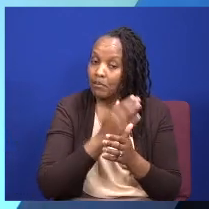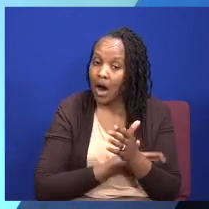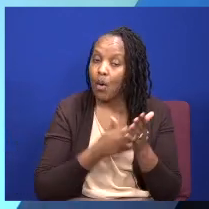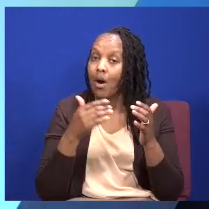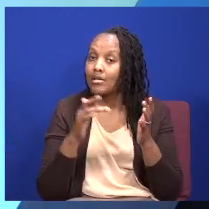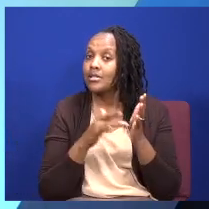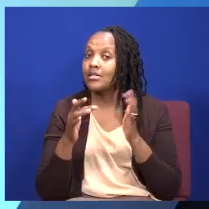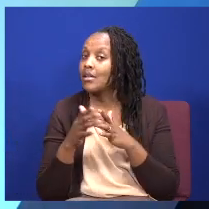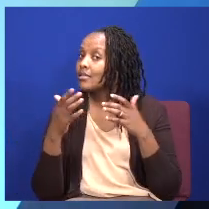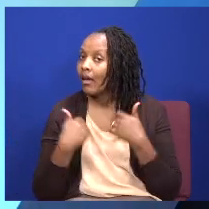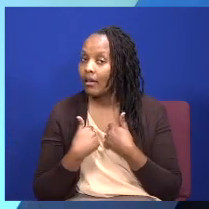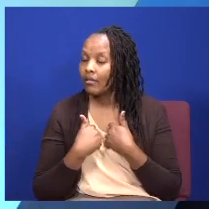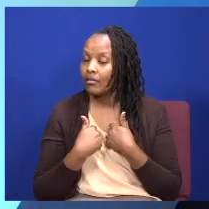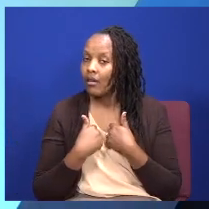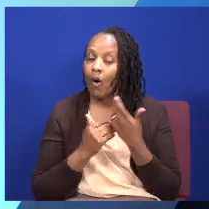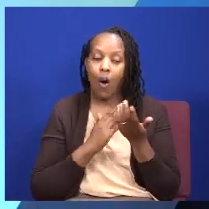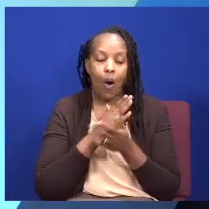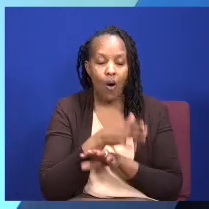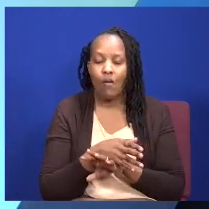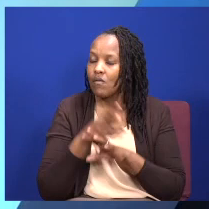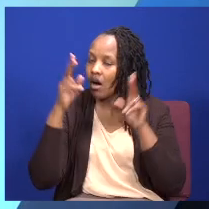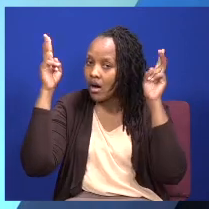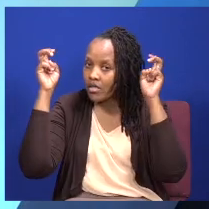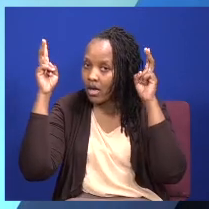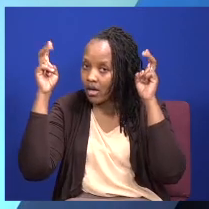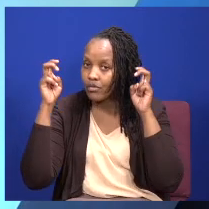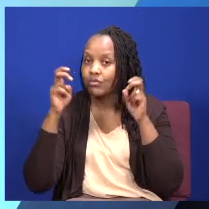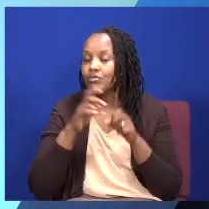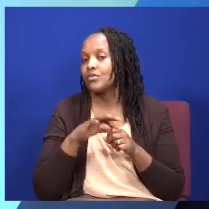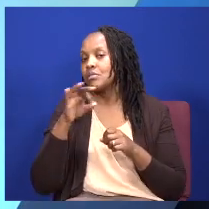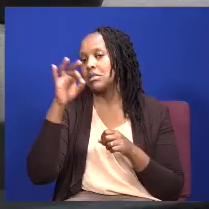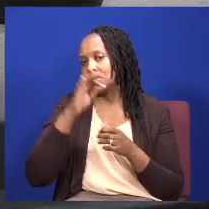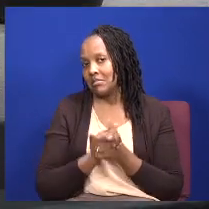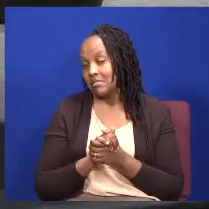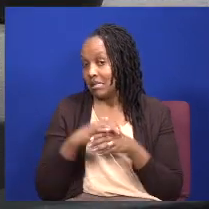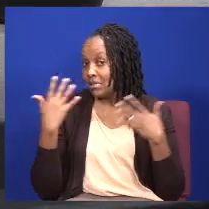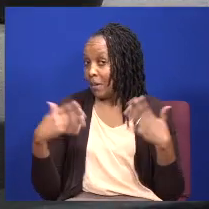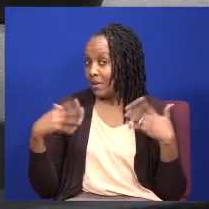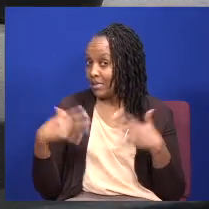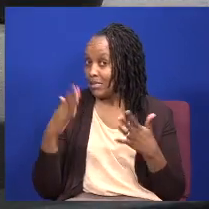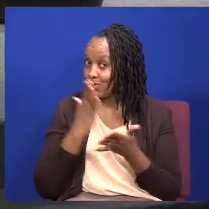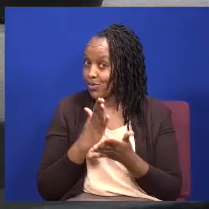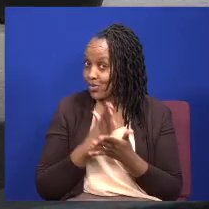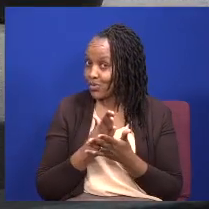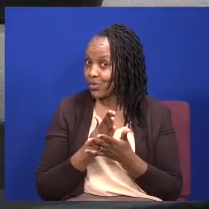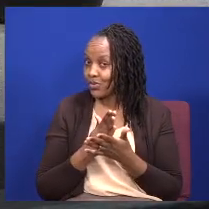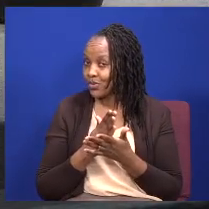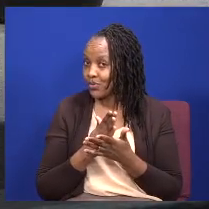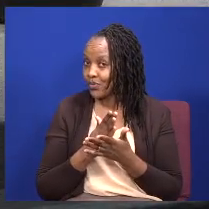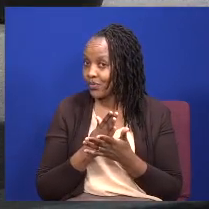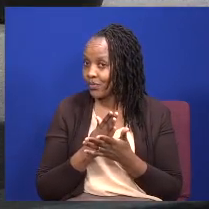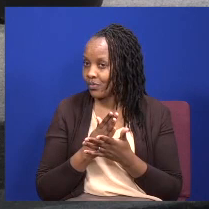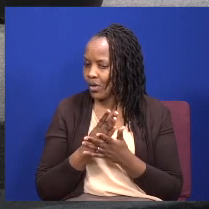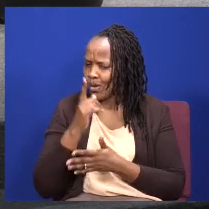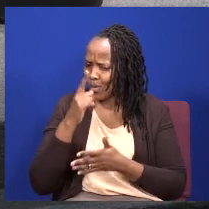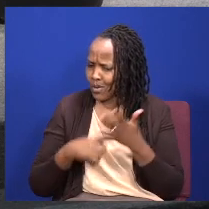power over the evil spirits. Isn't that amazing? Yes. It's so amazing. But now, what